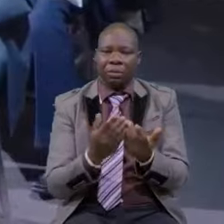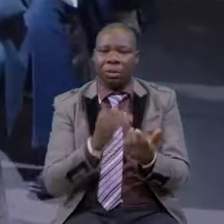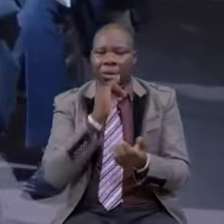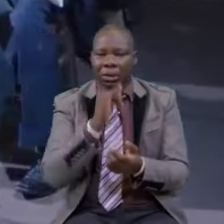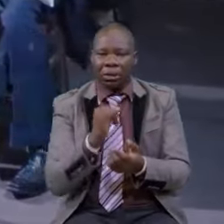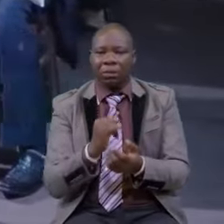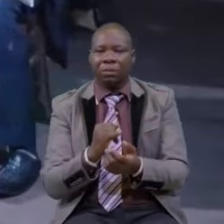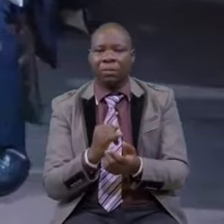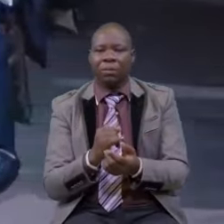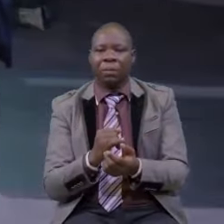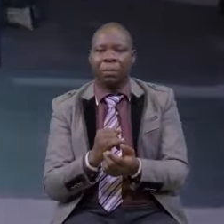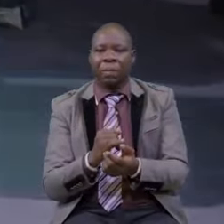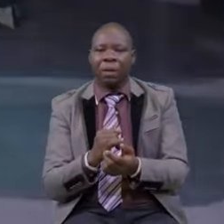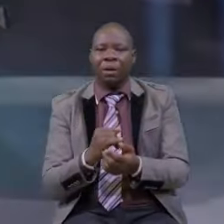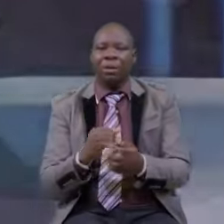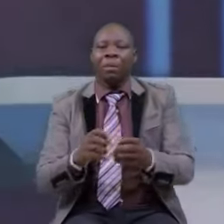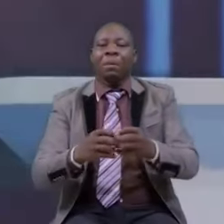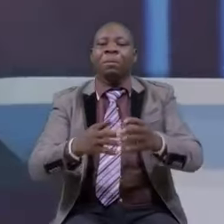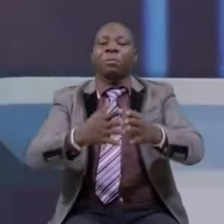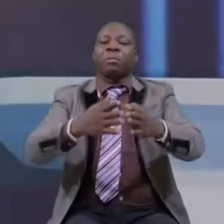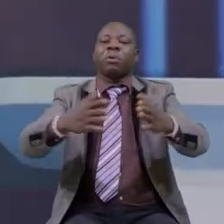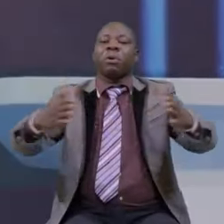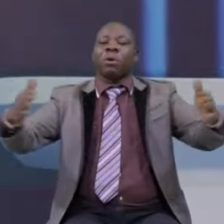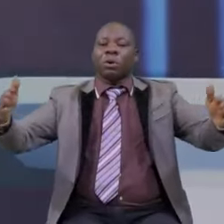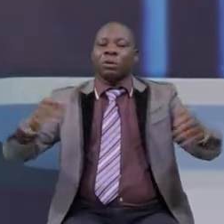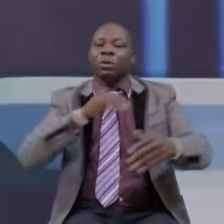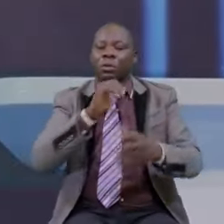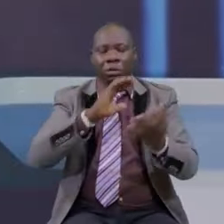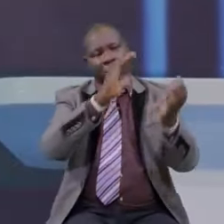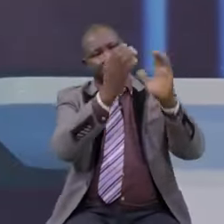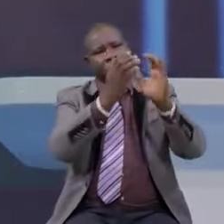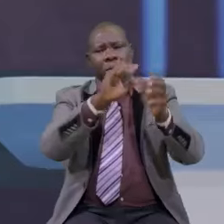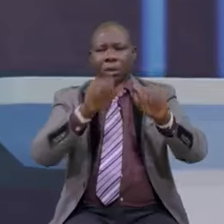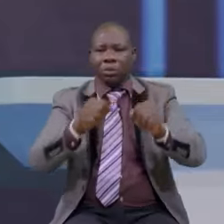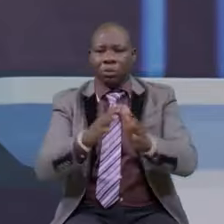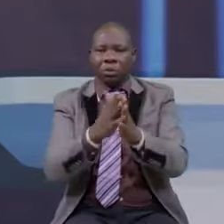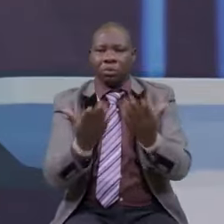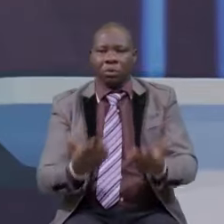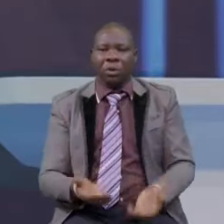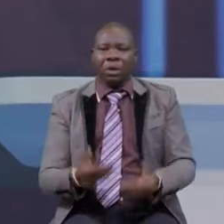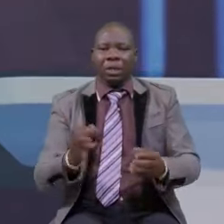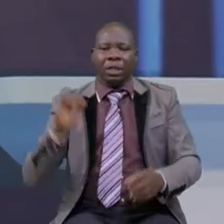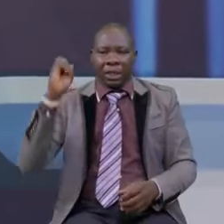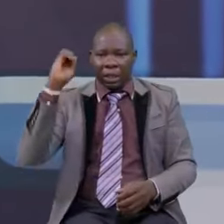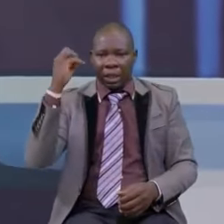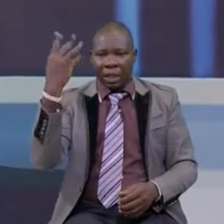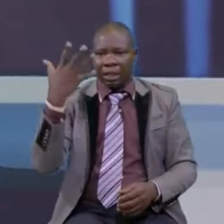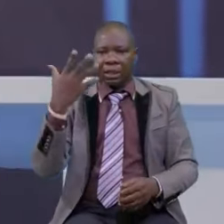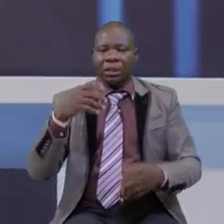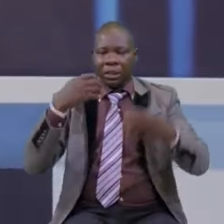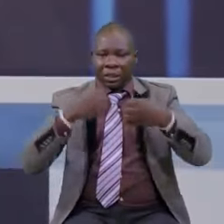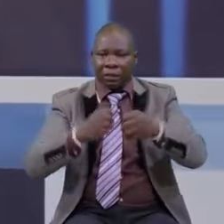incomparable book, lightning effectively. Number three is the Bible is the bold,